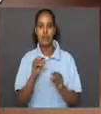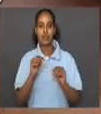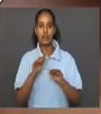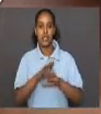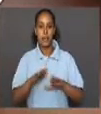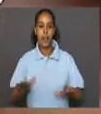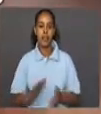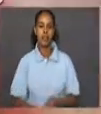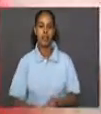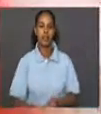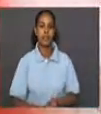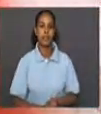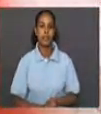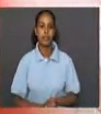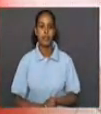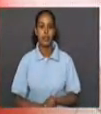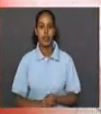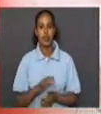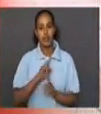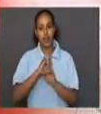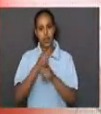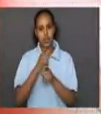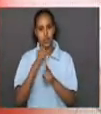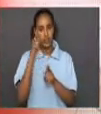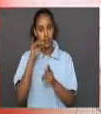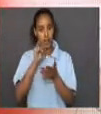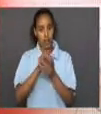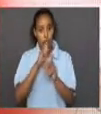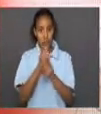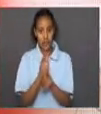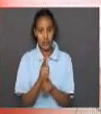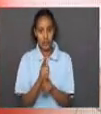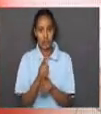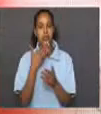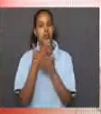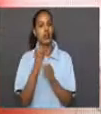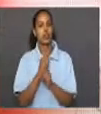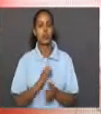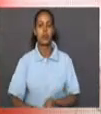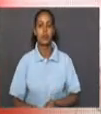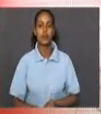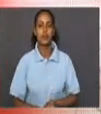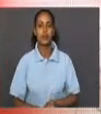and sediments. If you answered that correctly, great job.